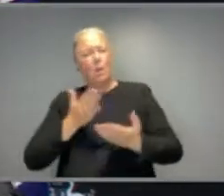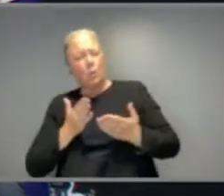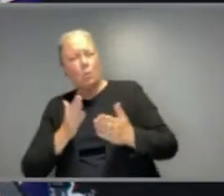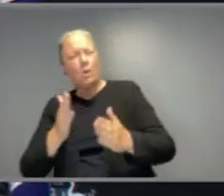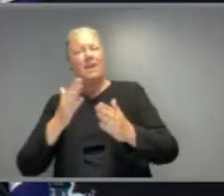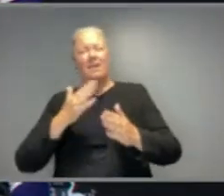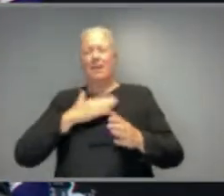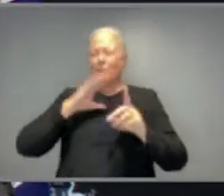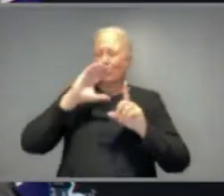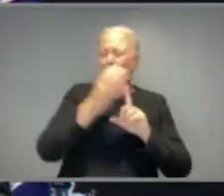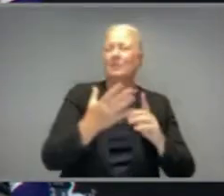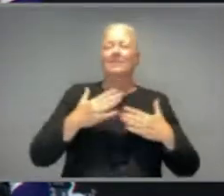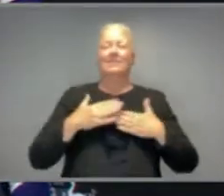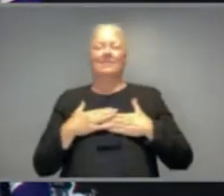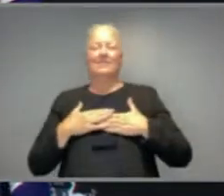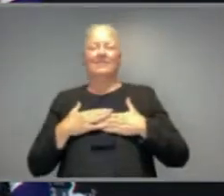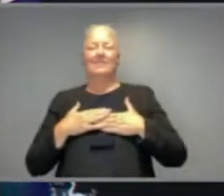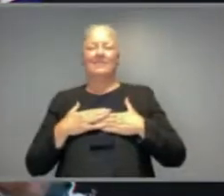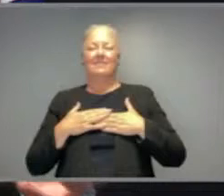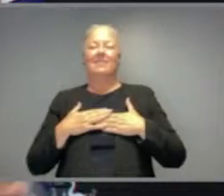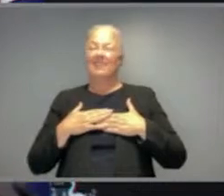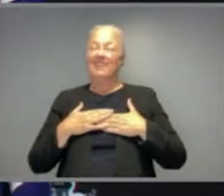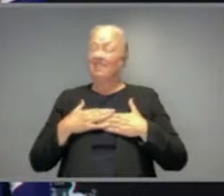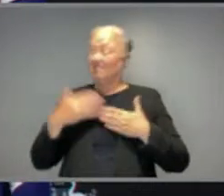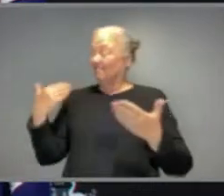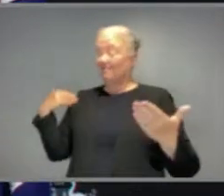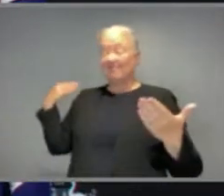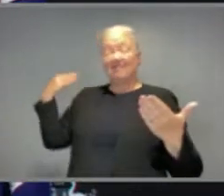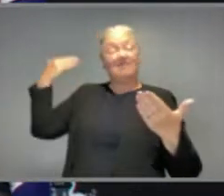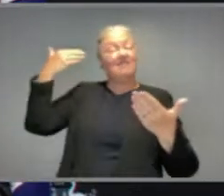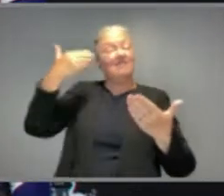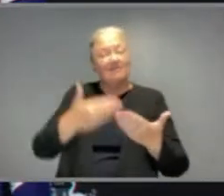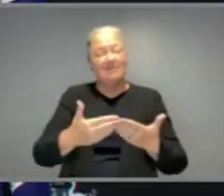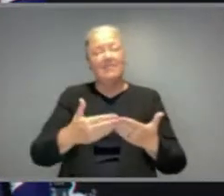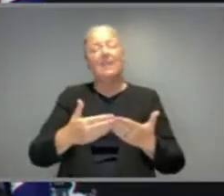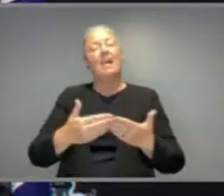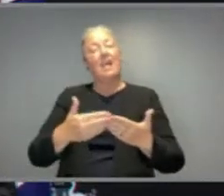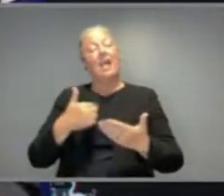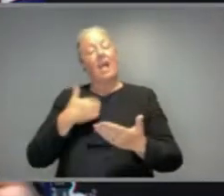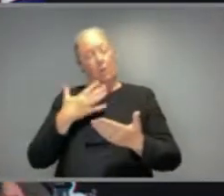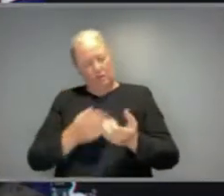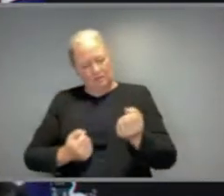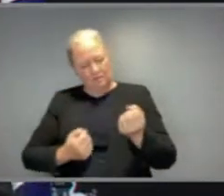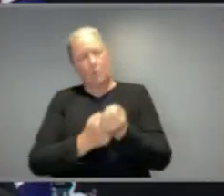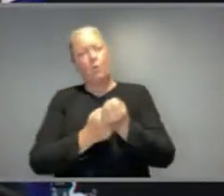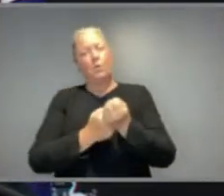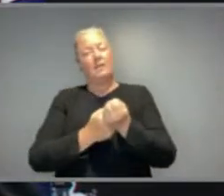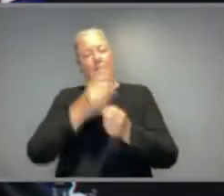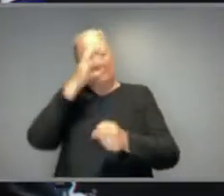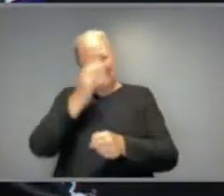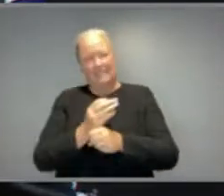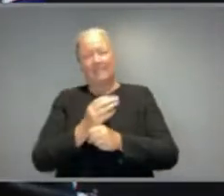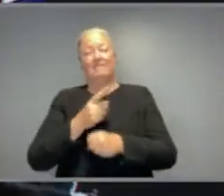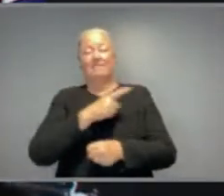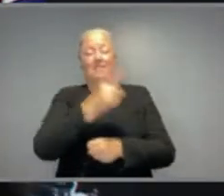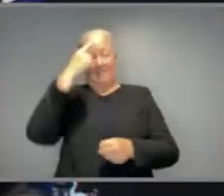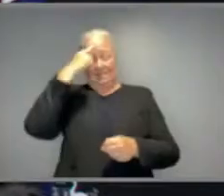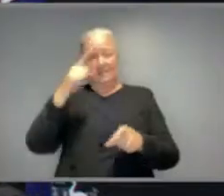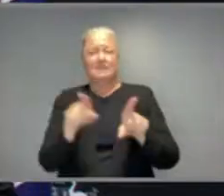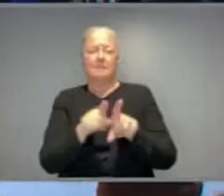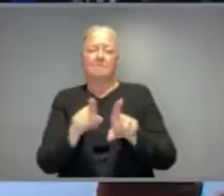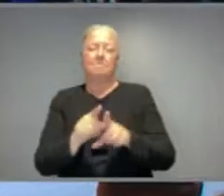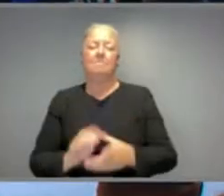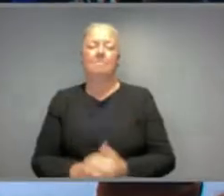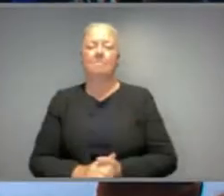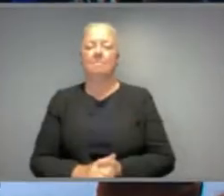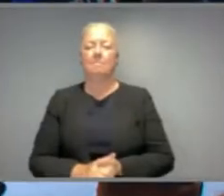that's what has worked for us all the way through. And I'm going to keep backing Australians on that and believing in them, and not issue a vote of no confidence in them. But General?